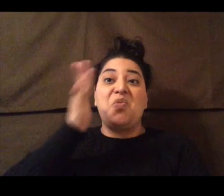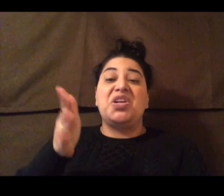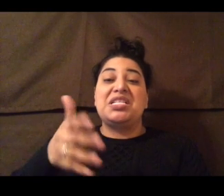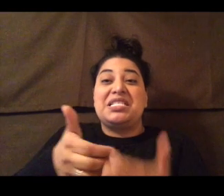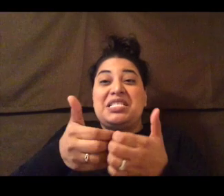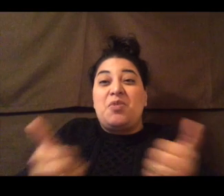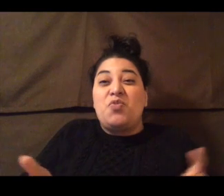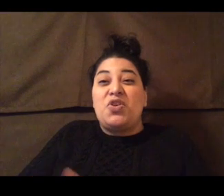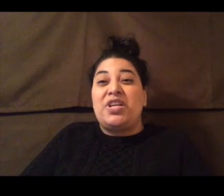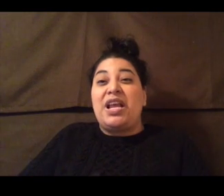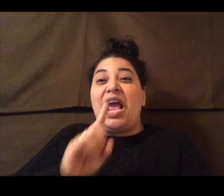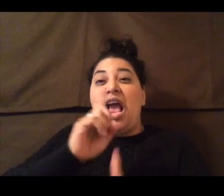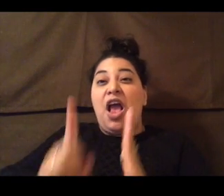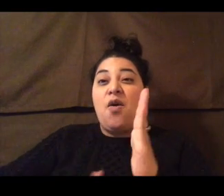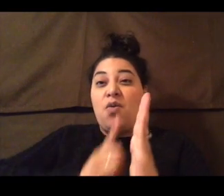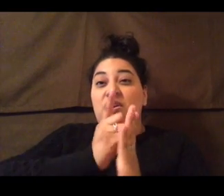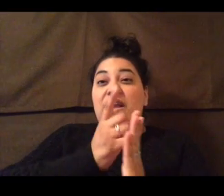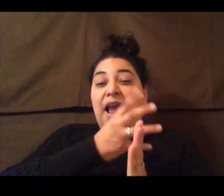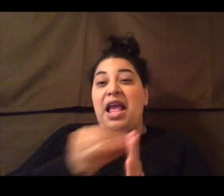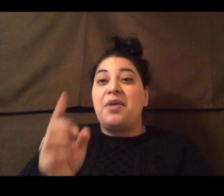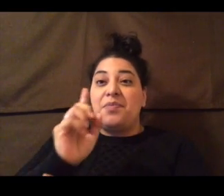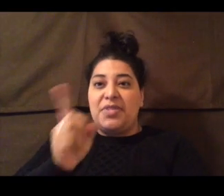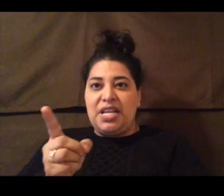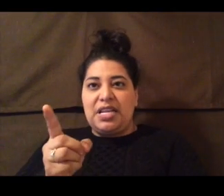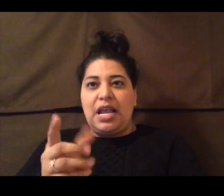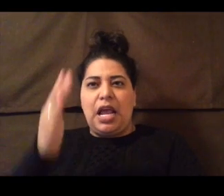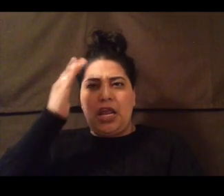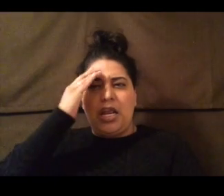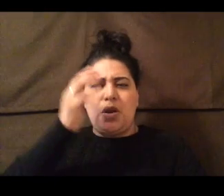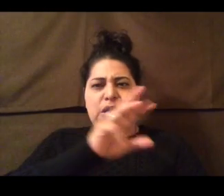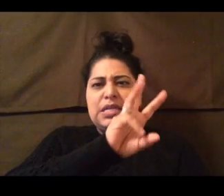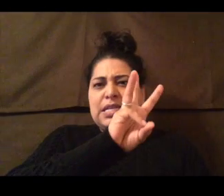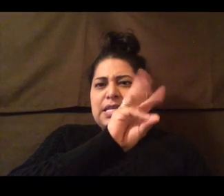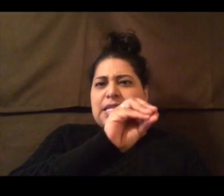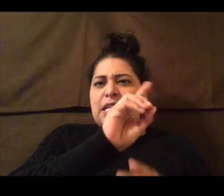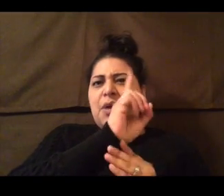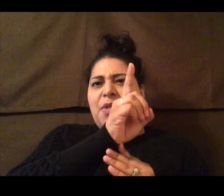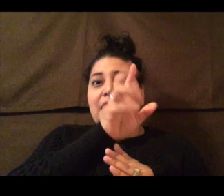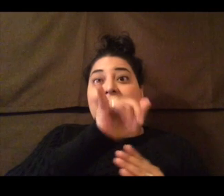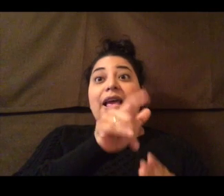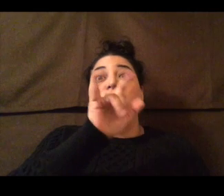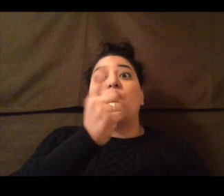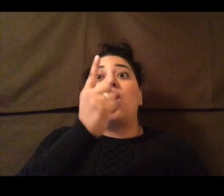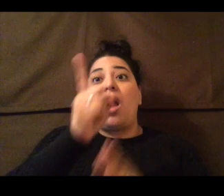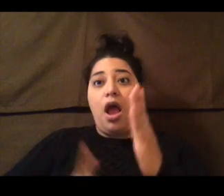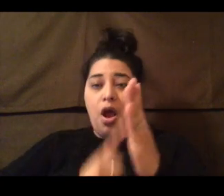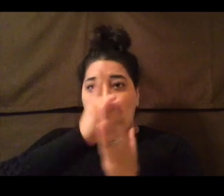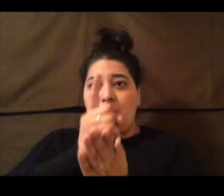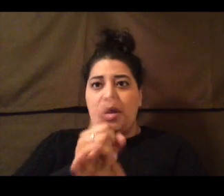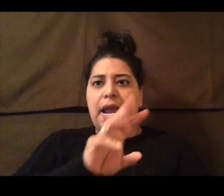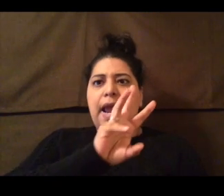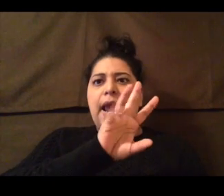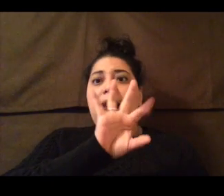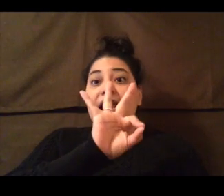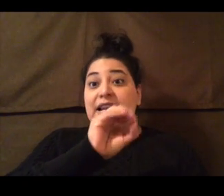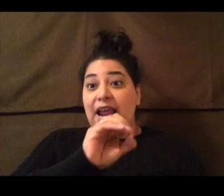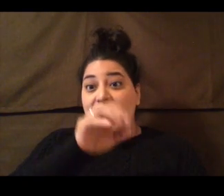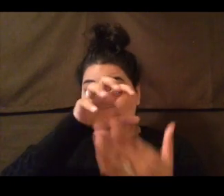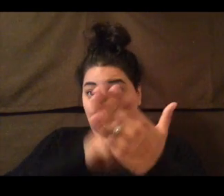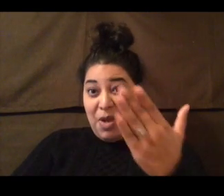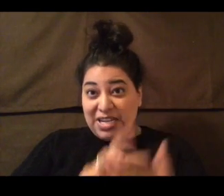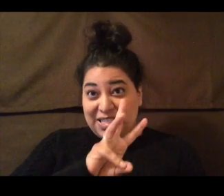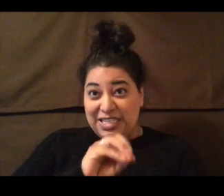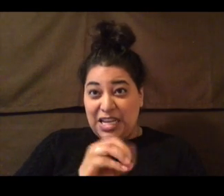and minutes. I know that 60 minutes makes an hour. So if I do 90 minus 60 minutes, I'm going to be left